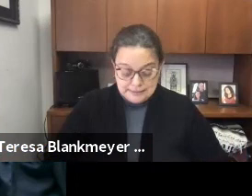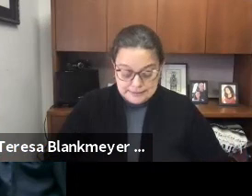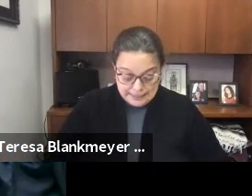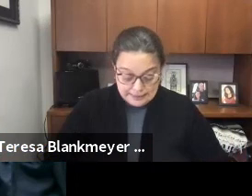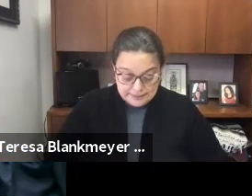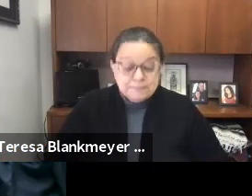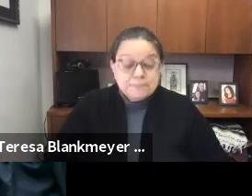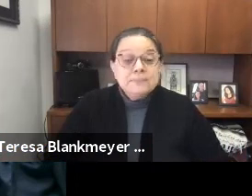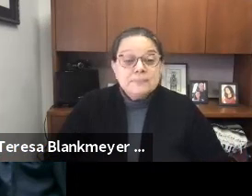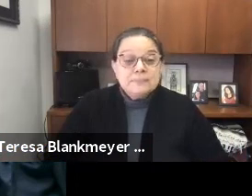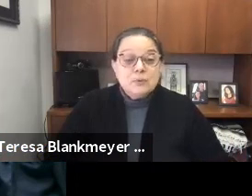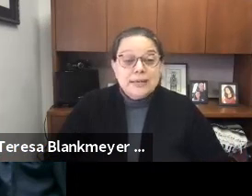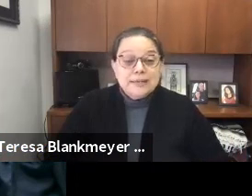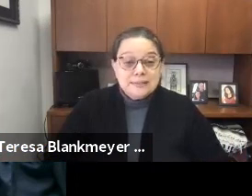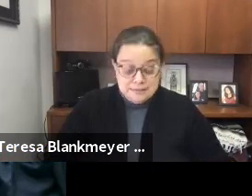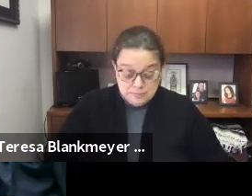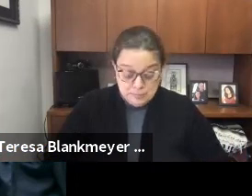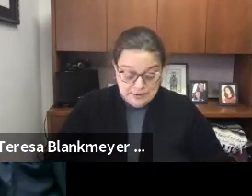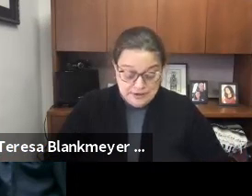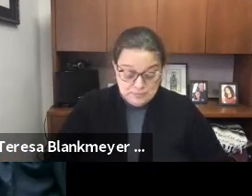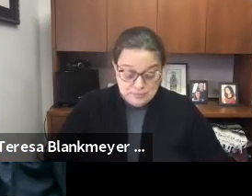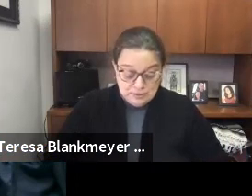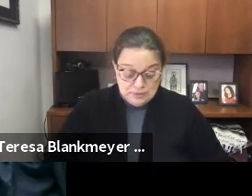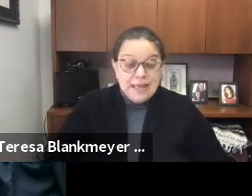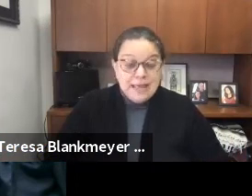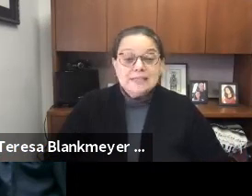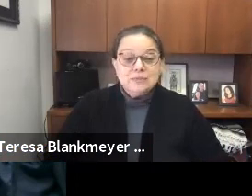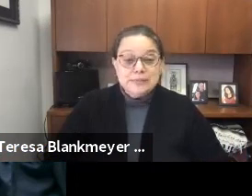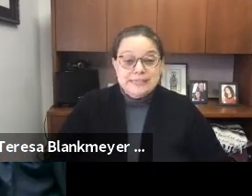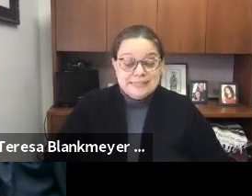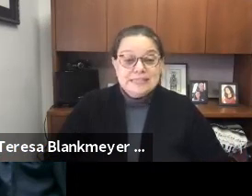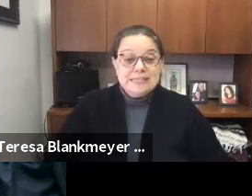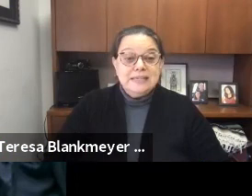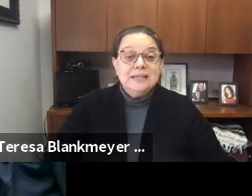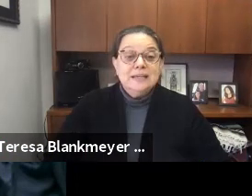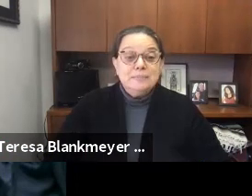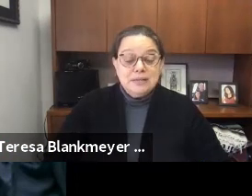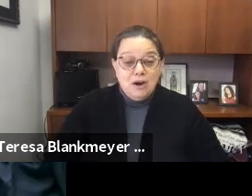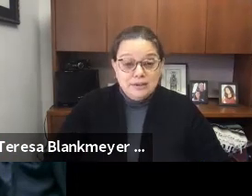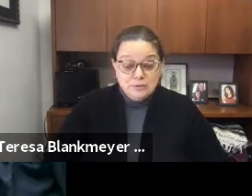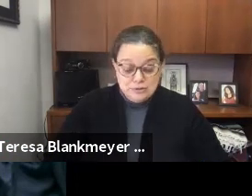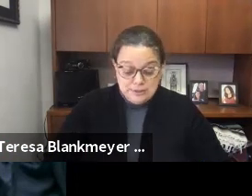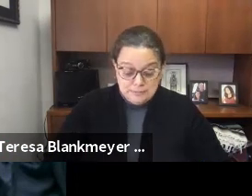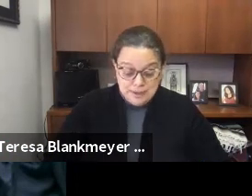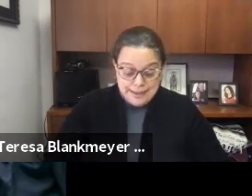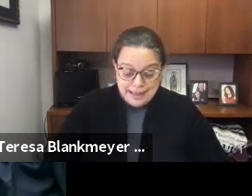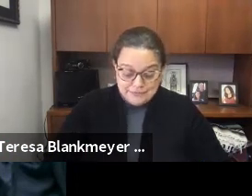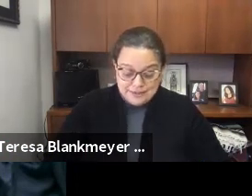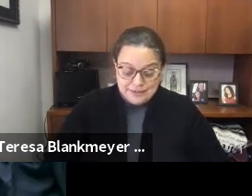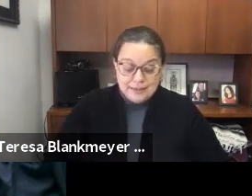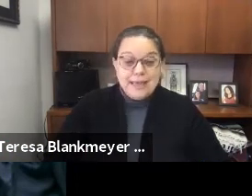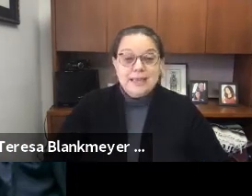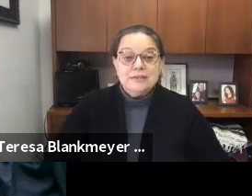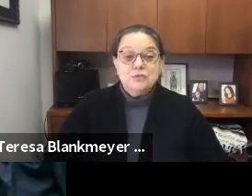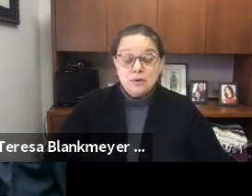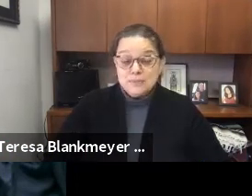from Caltech. Grant Gilbert Venerable has recently been honored by